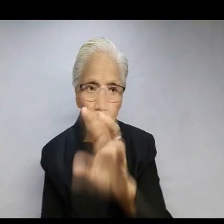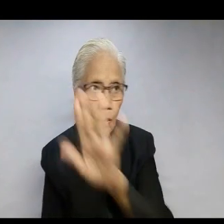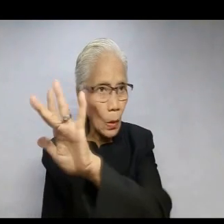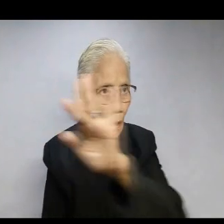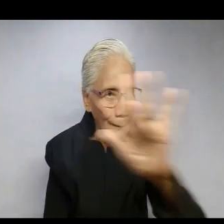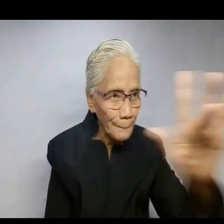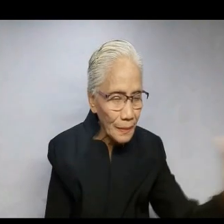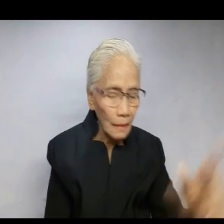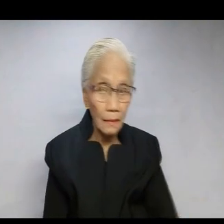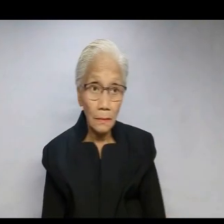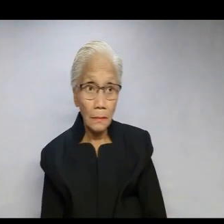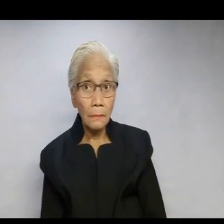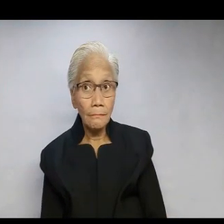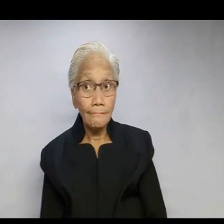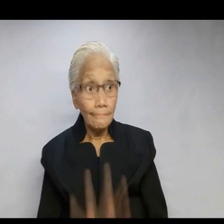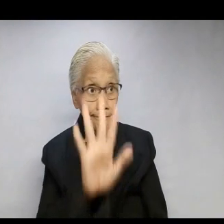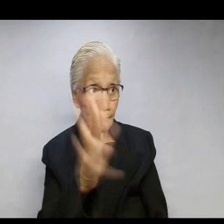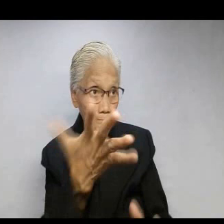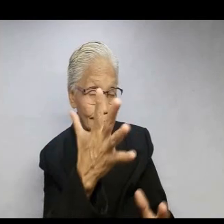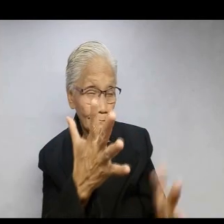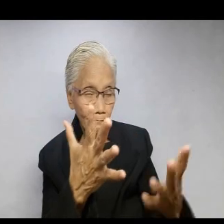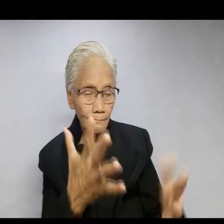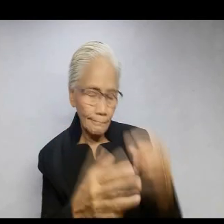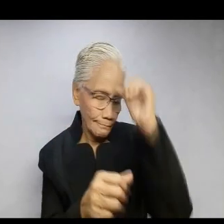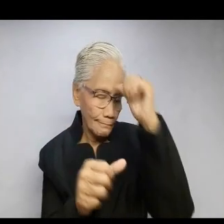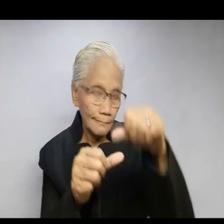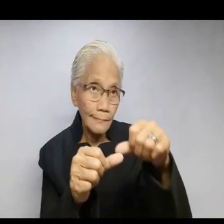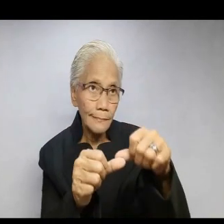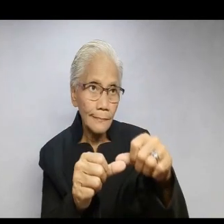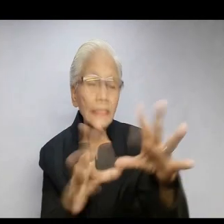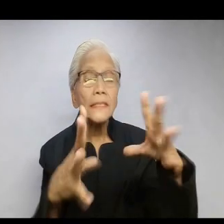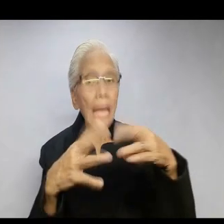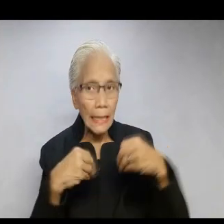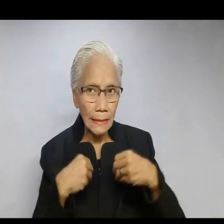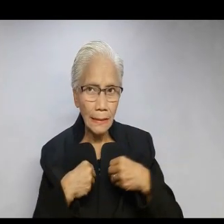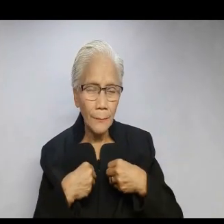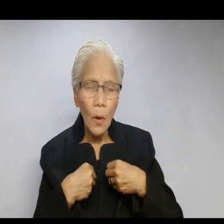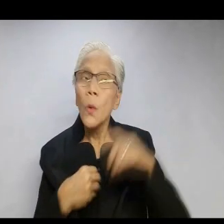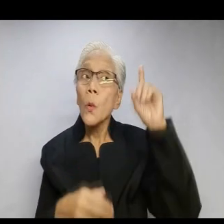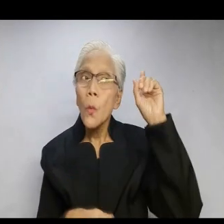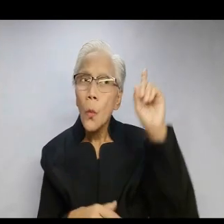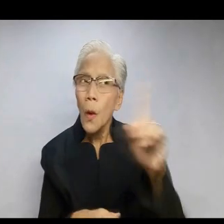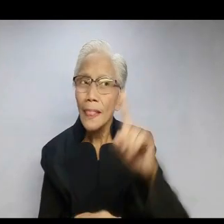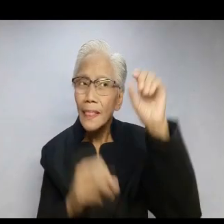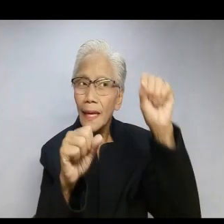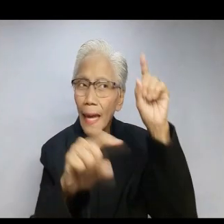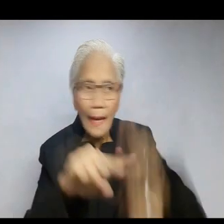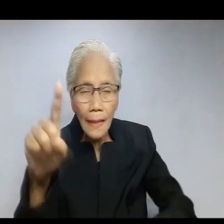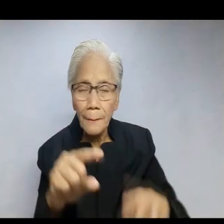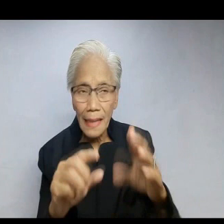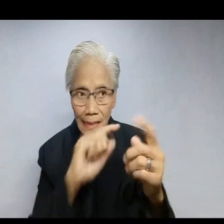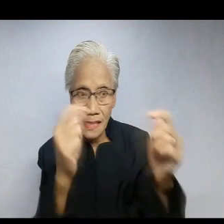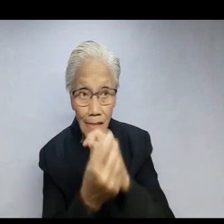your loneliness or emptiness? The fifth reminder is this: accept what cannot